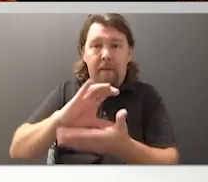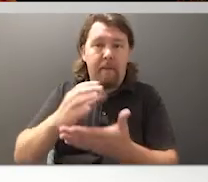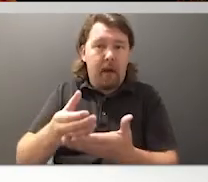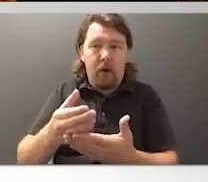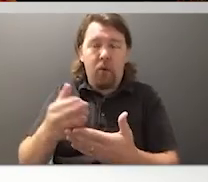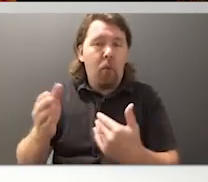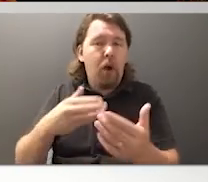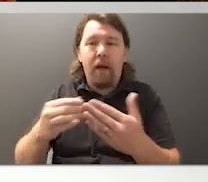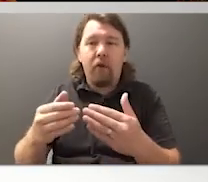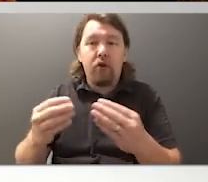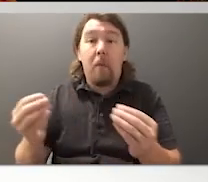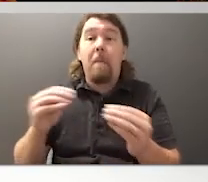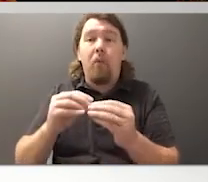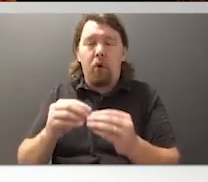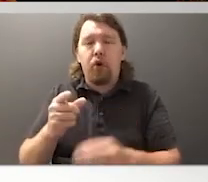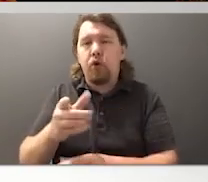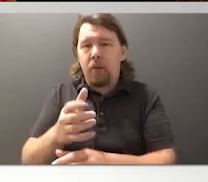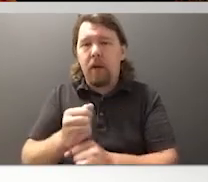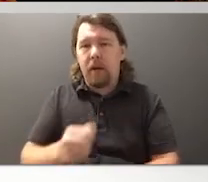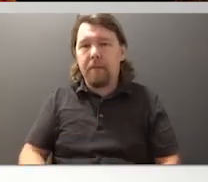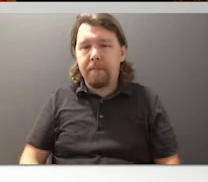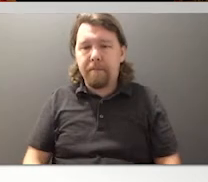it's higher.